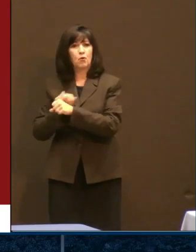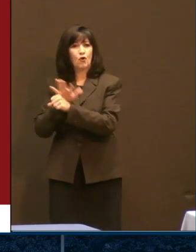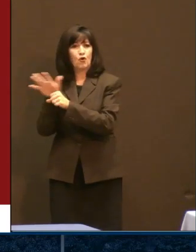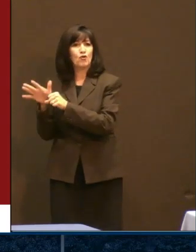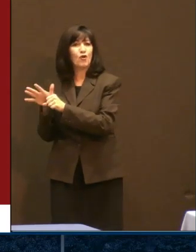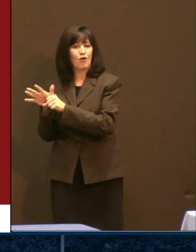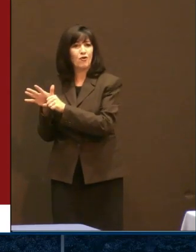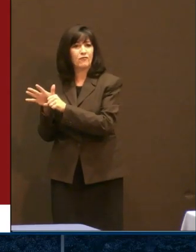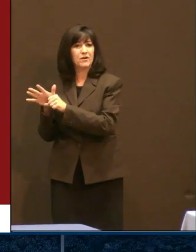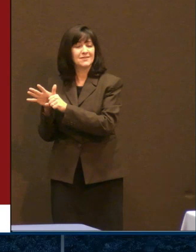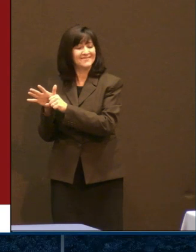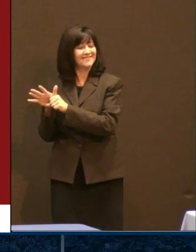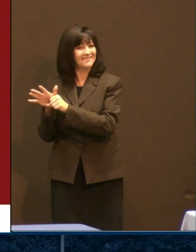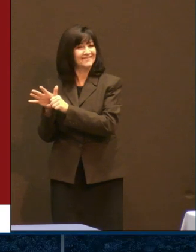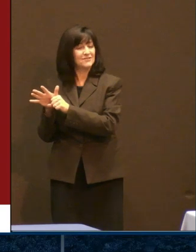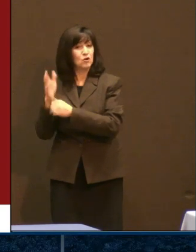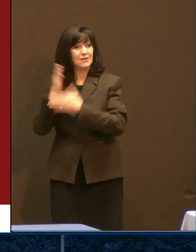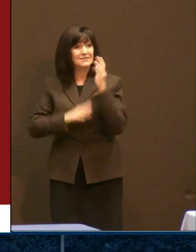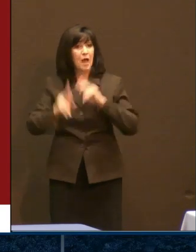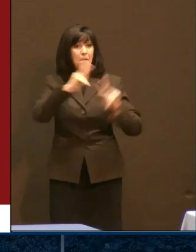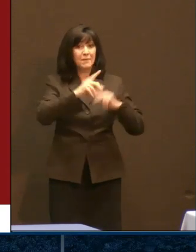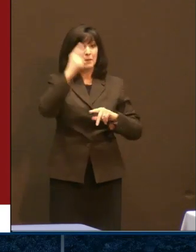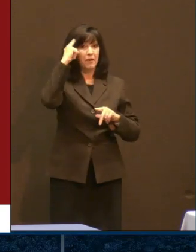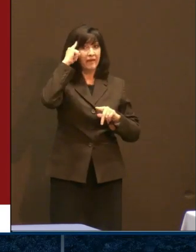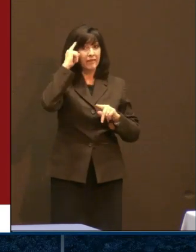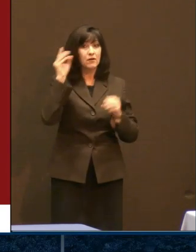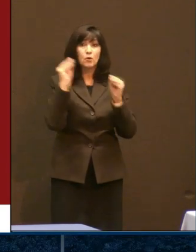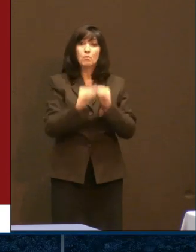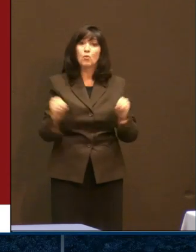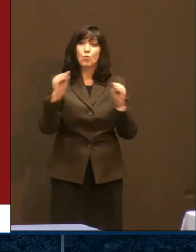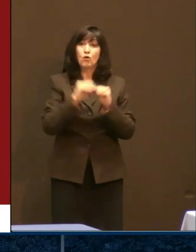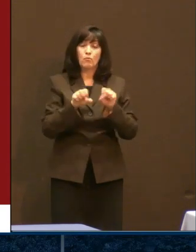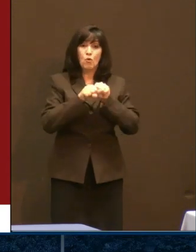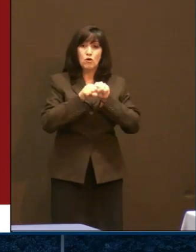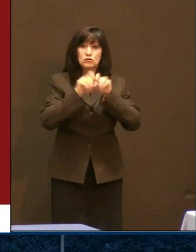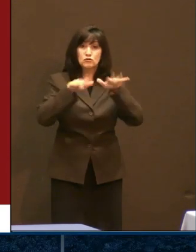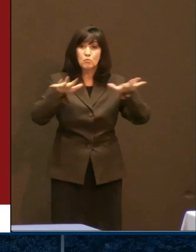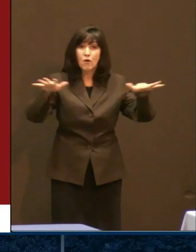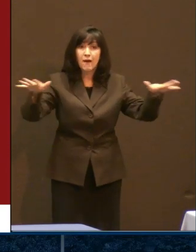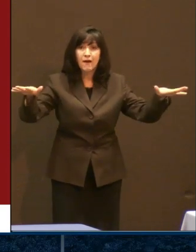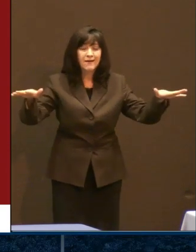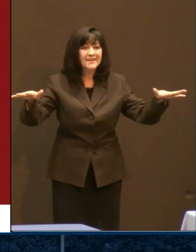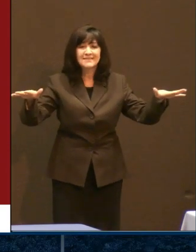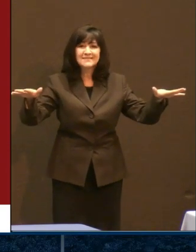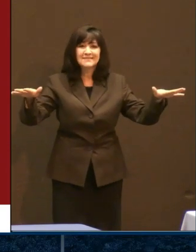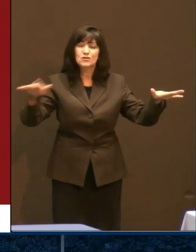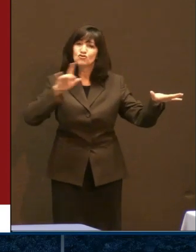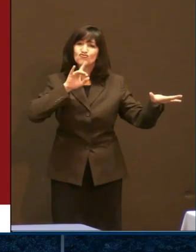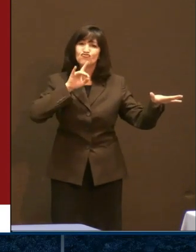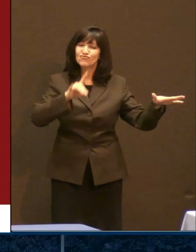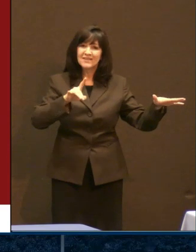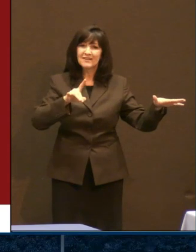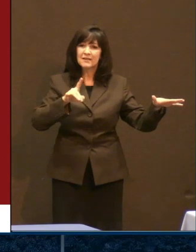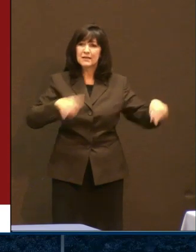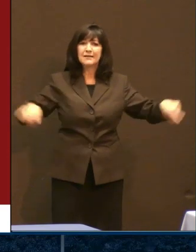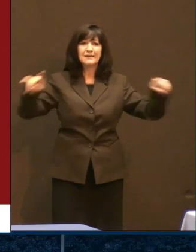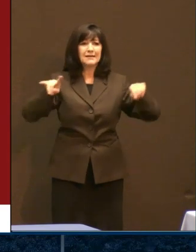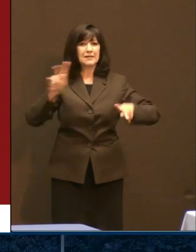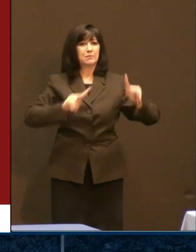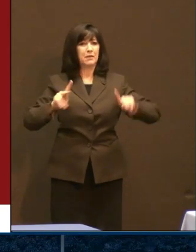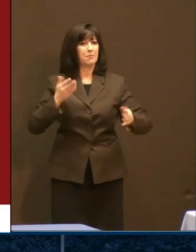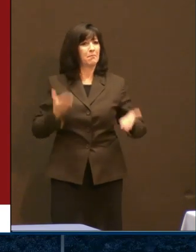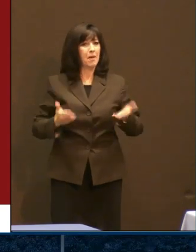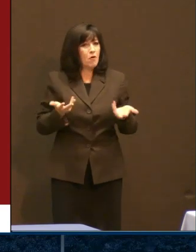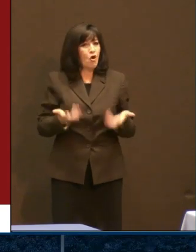getting a full state picture of the flattening out in other parts of the state, as well as a really dramatic, or at